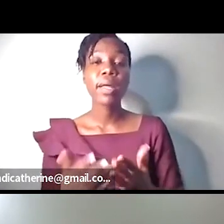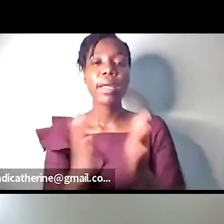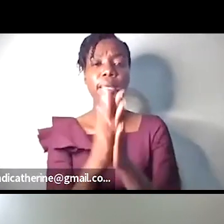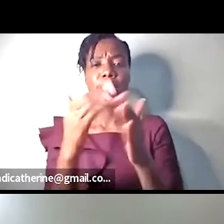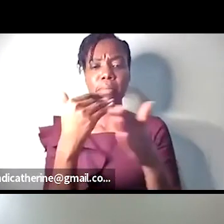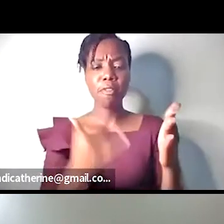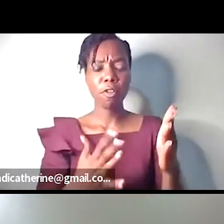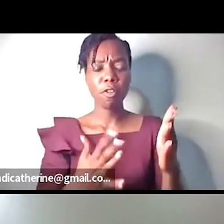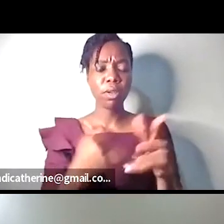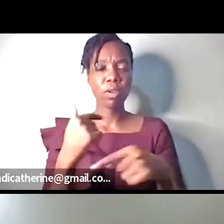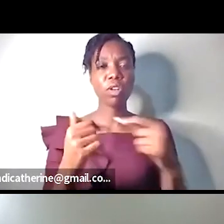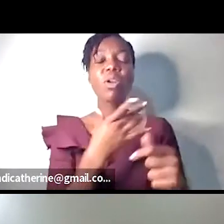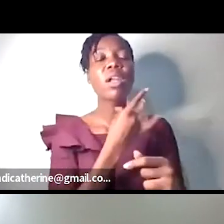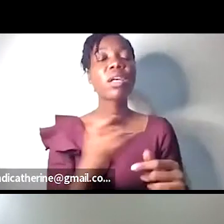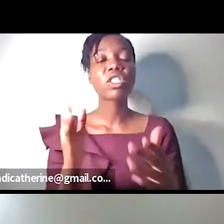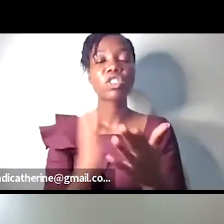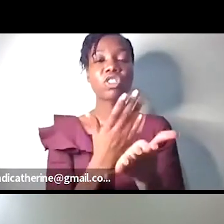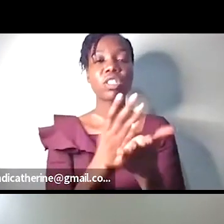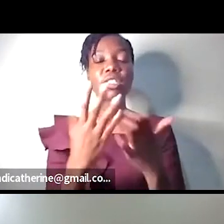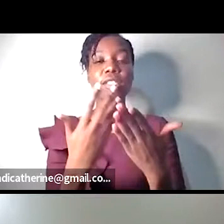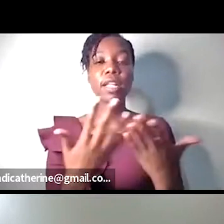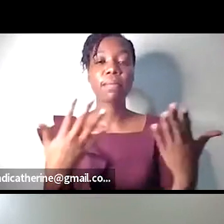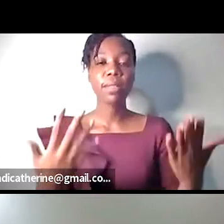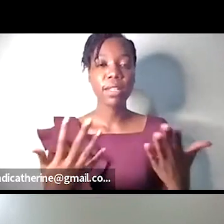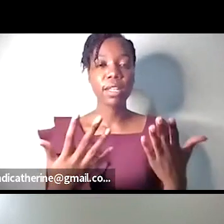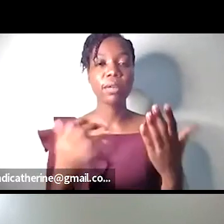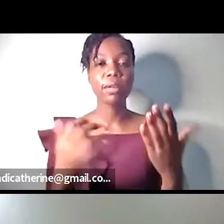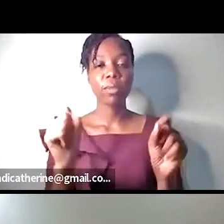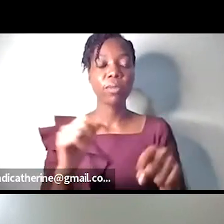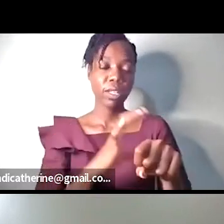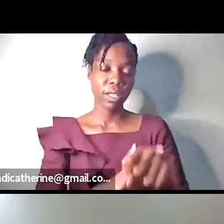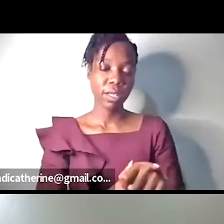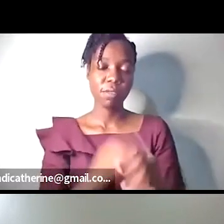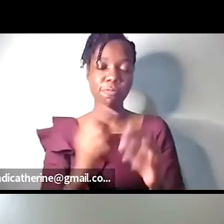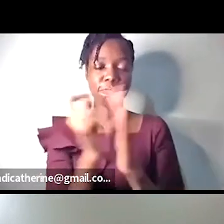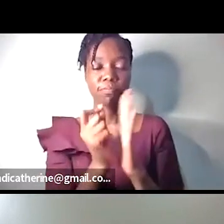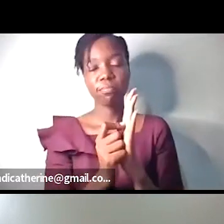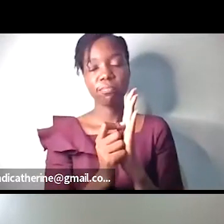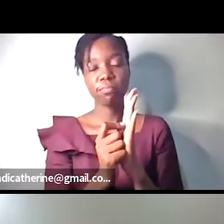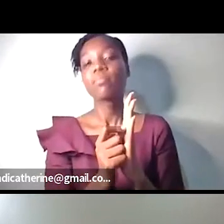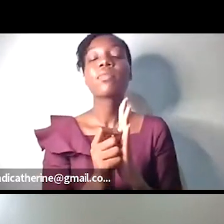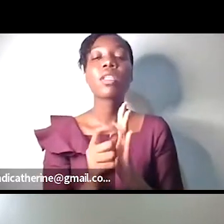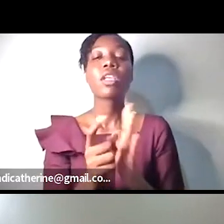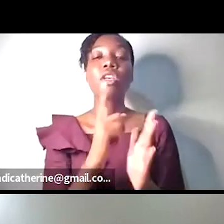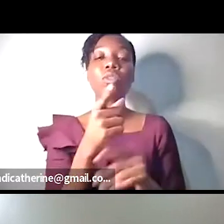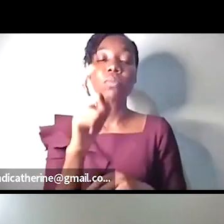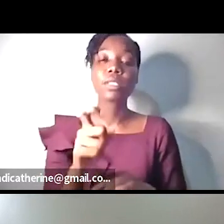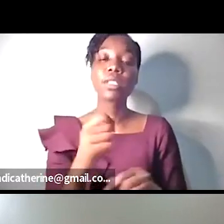I would like to share something that Melinda Gates indicated one time. She said, be a woman with a